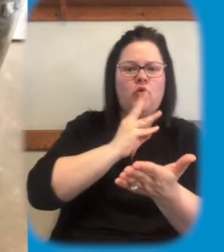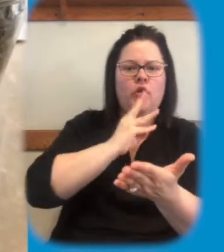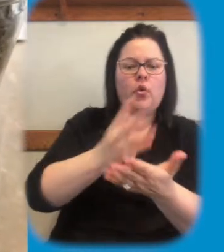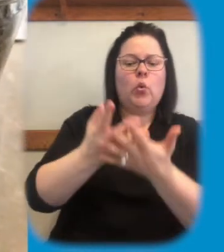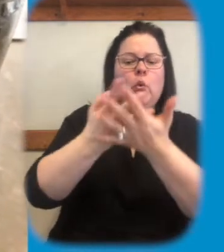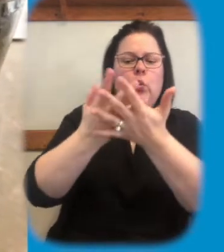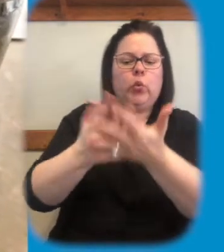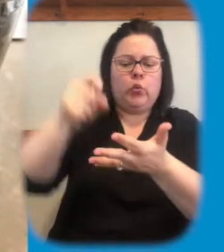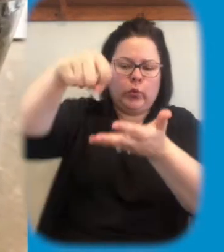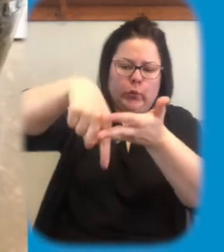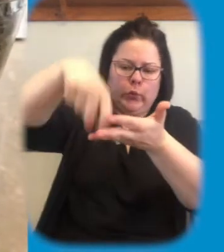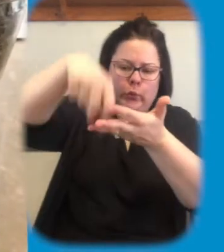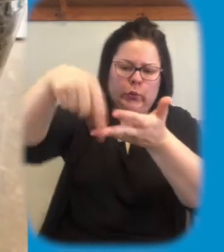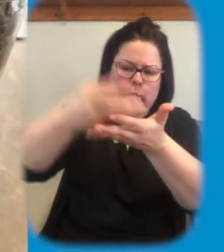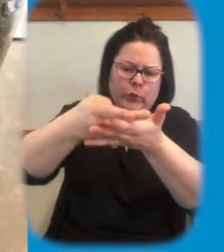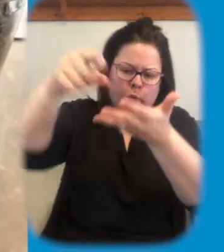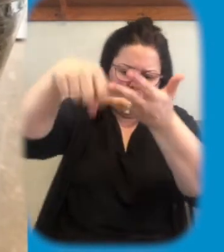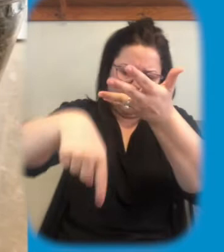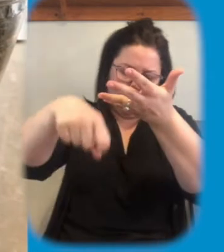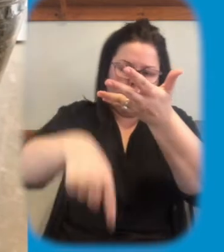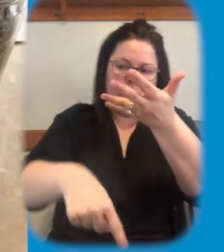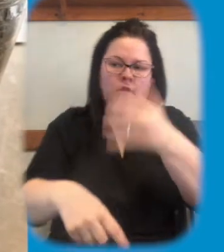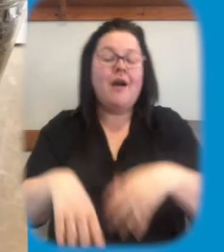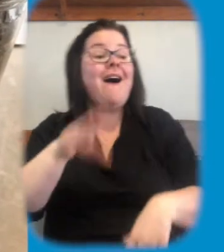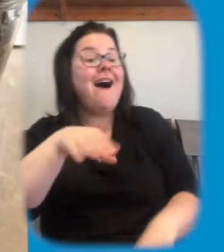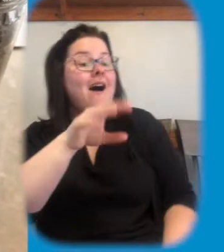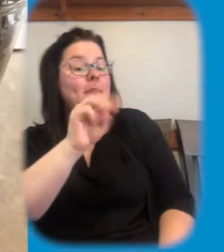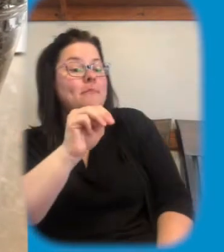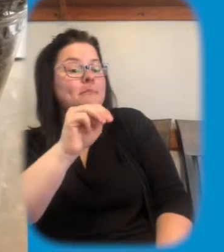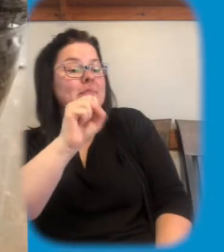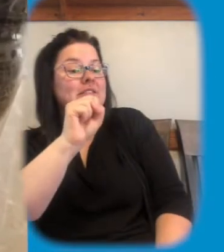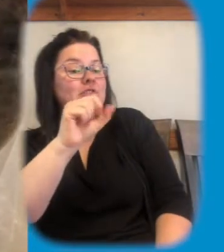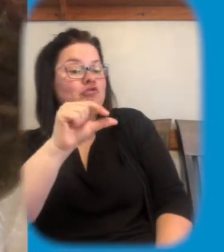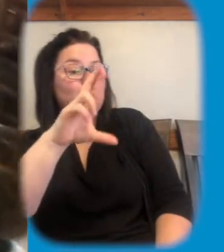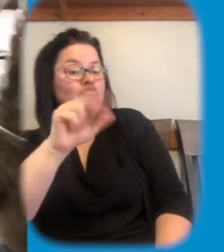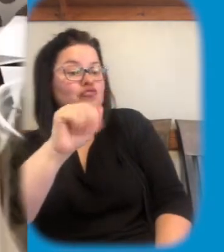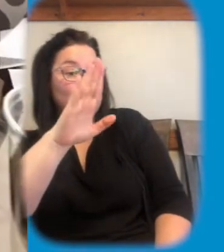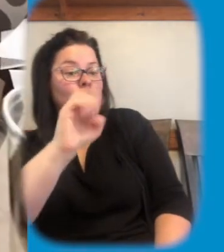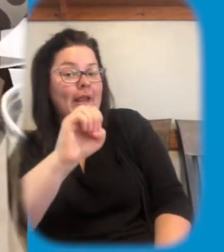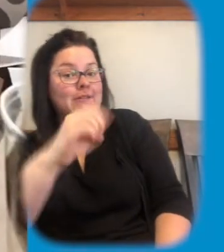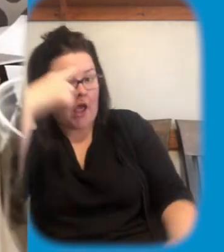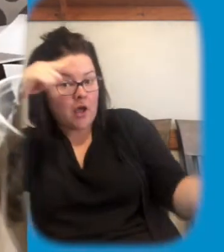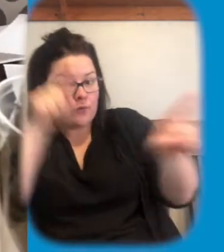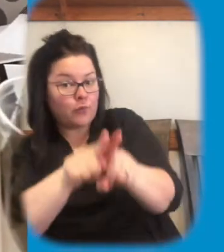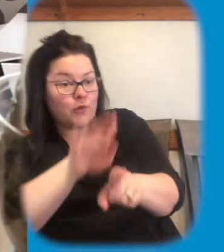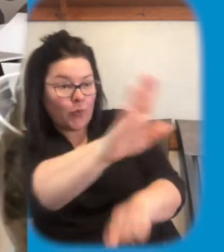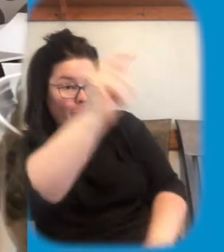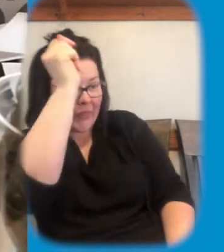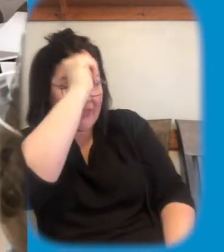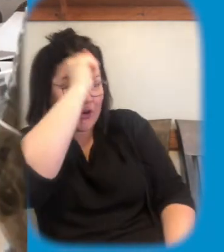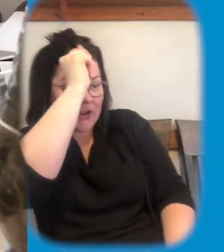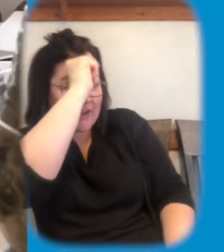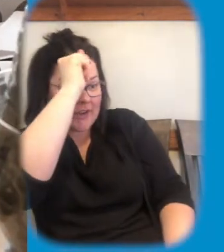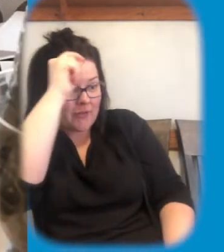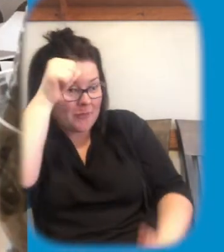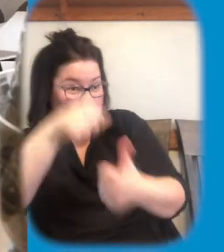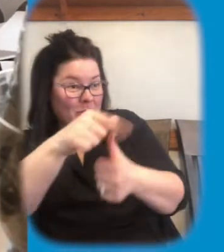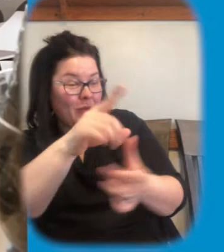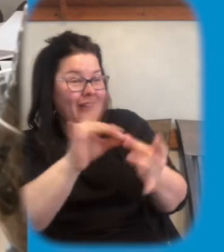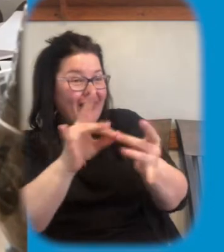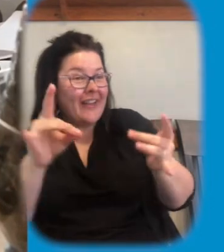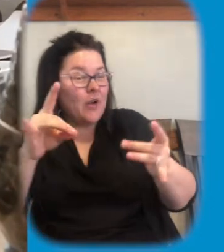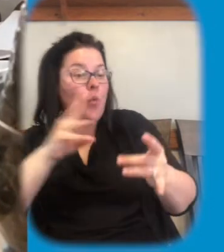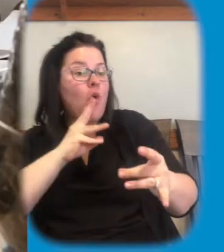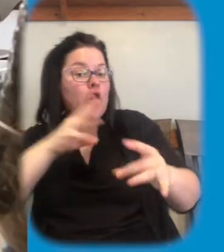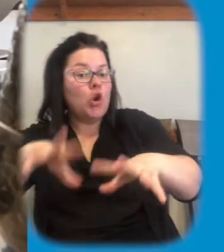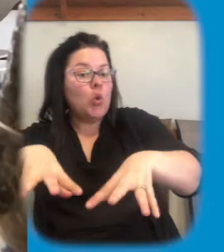what? Miss Grace agrees with you. She agrees with your theory